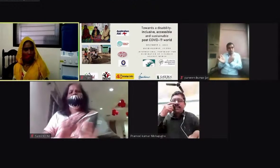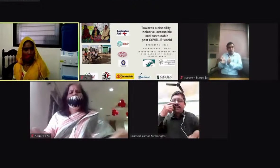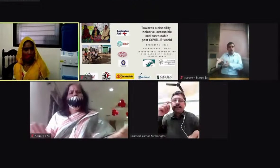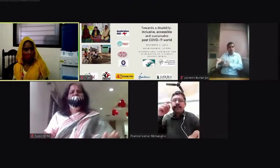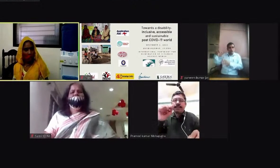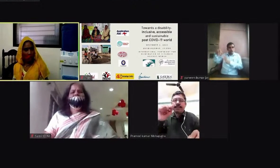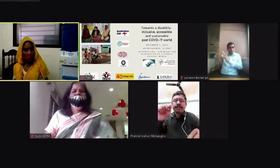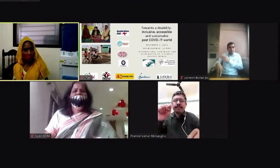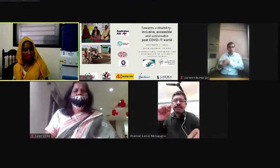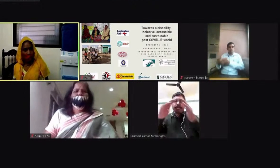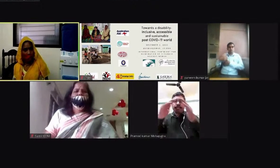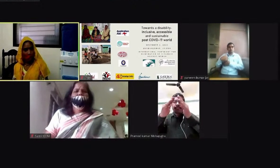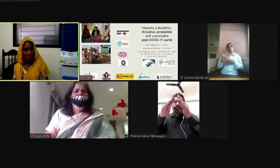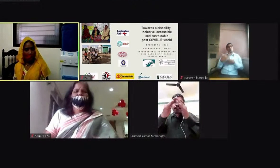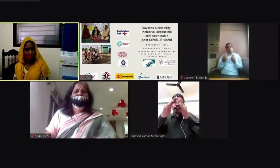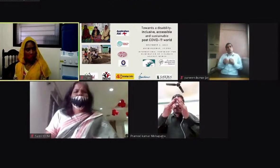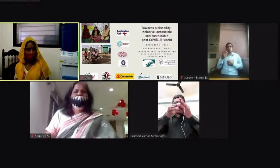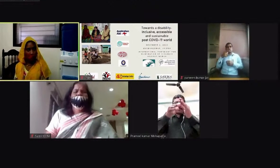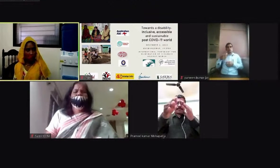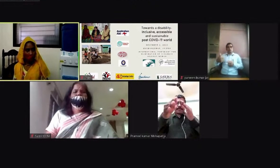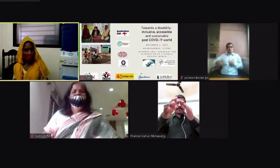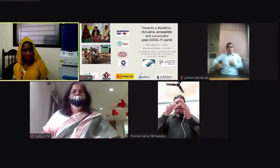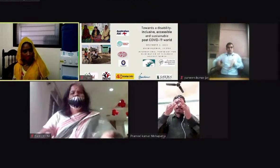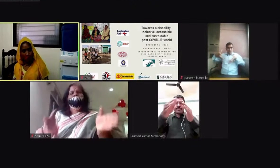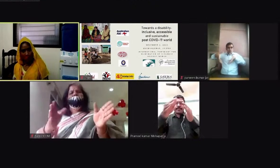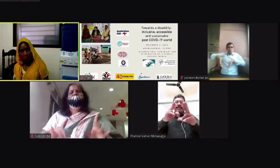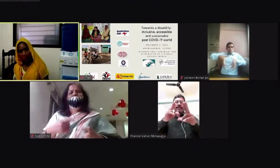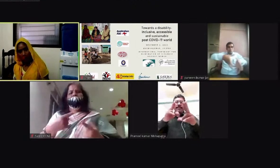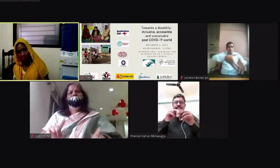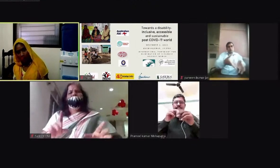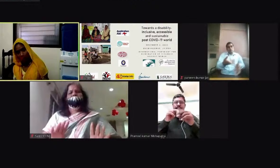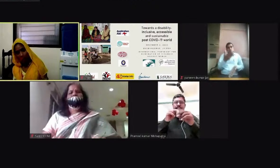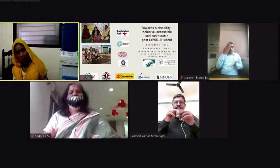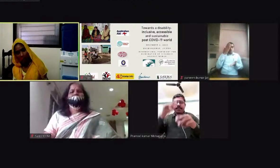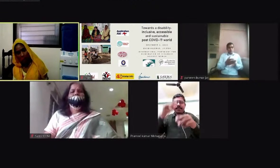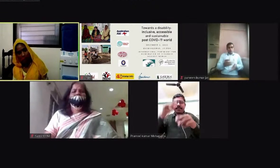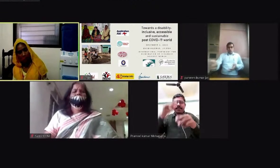And with regard to wash,